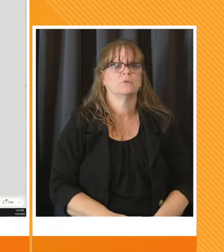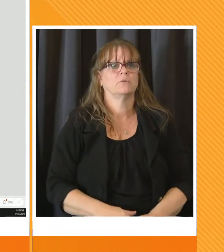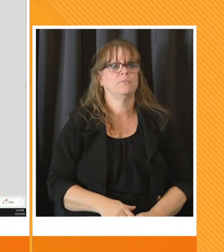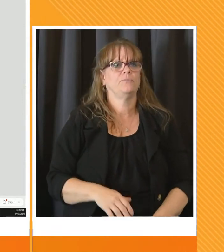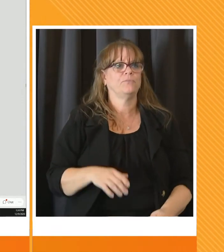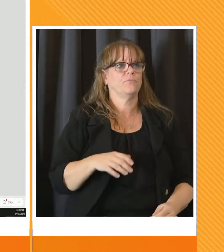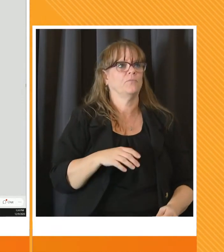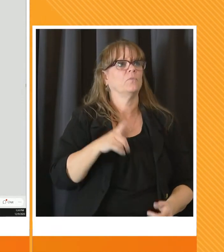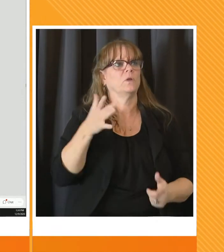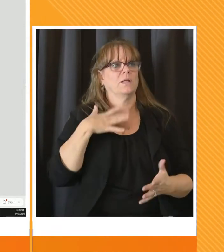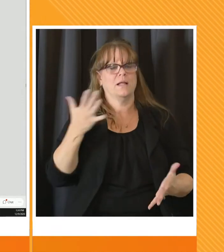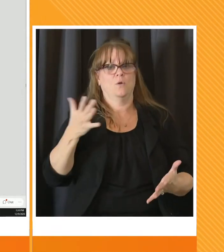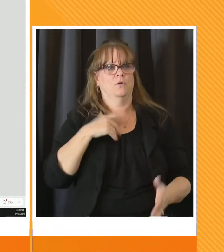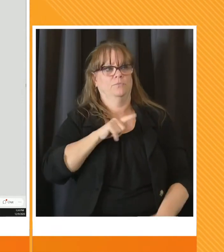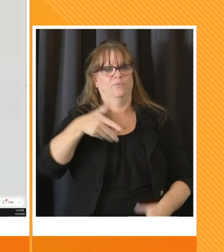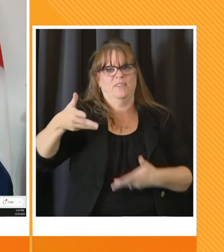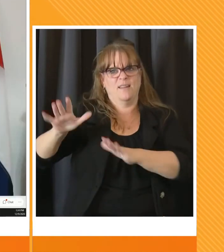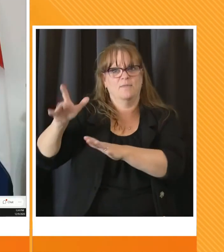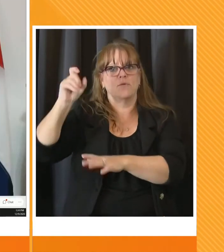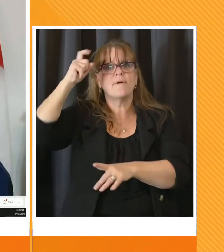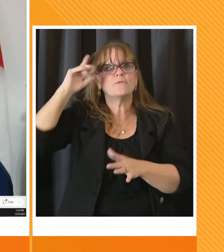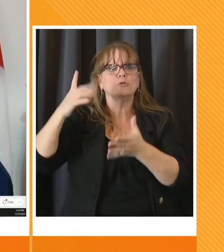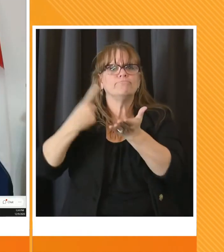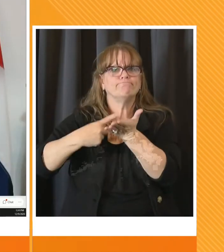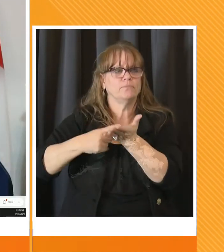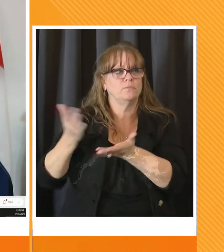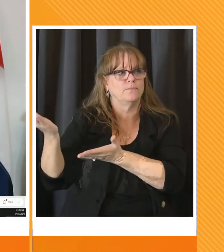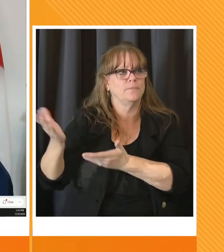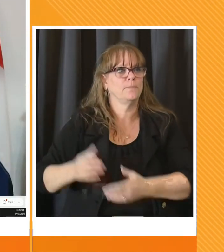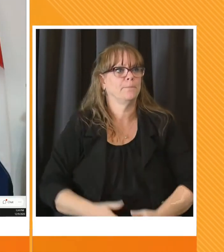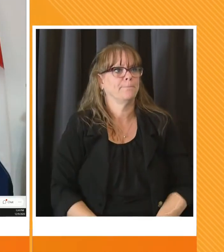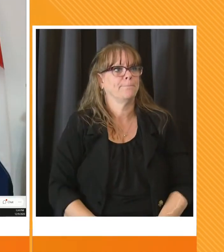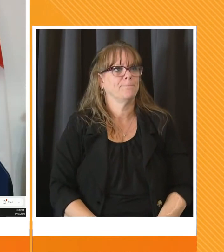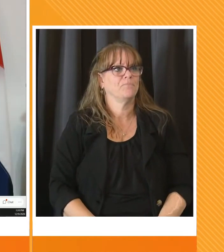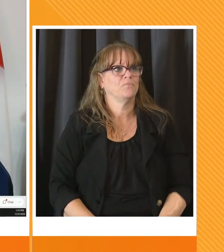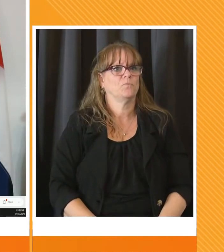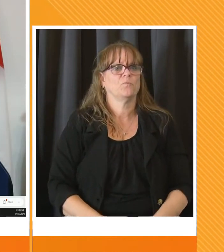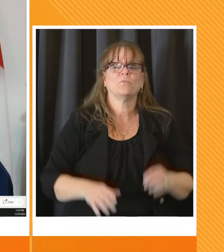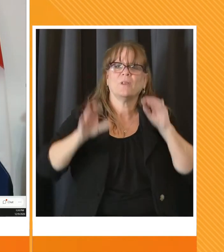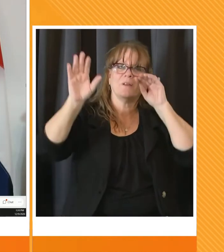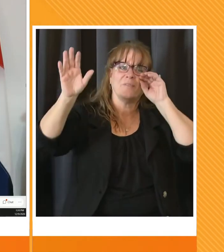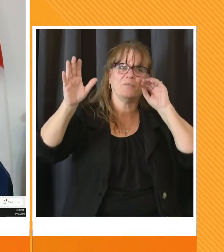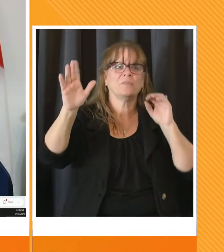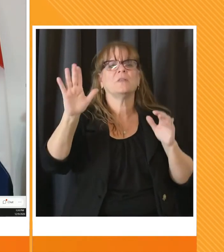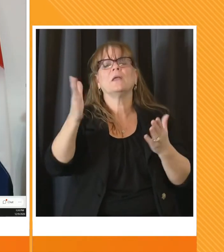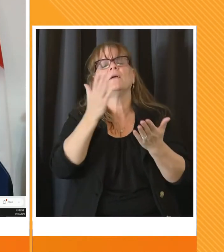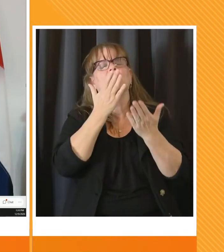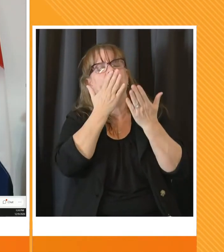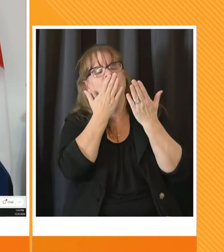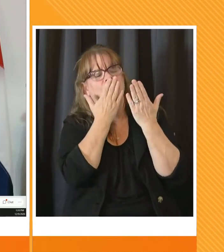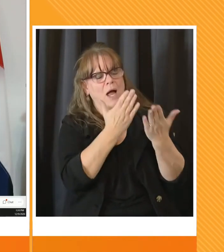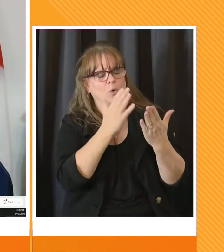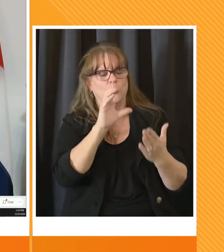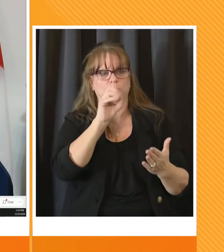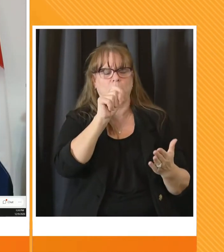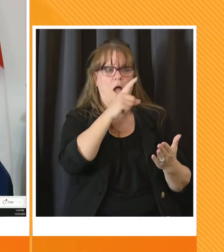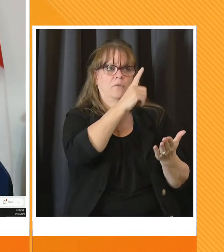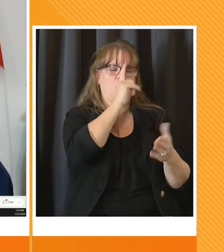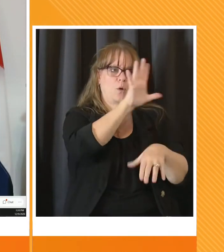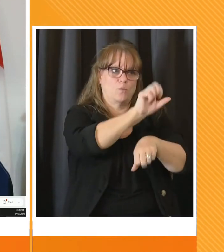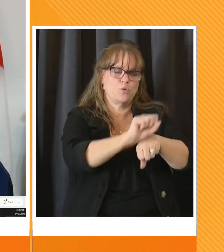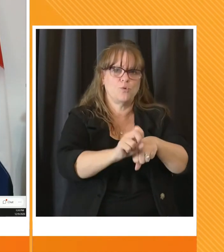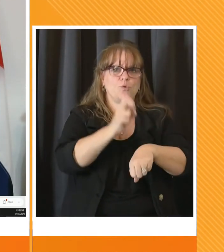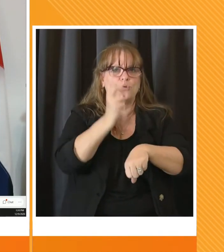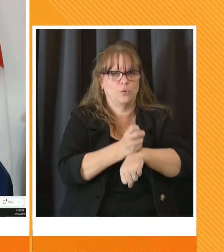Okay, just starting my video. Thank you so much, Scott, for your work. And look, while this is hopefully giving us all